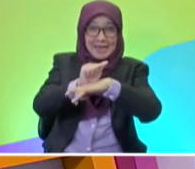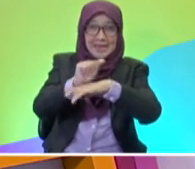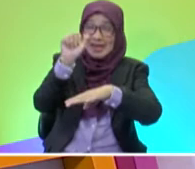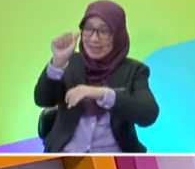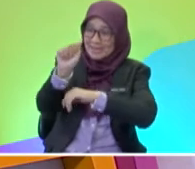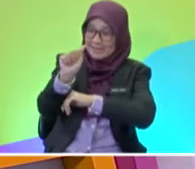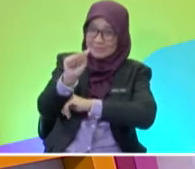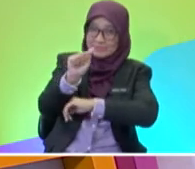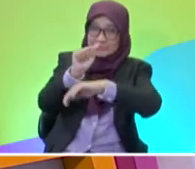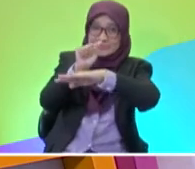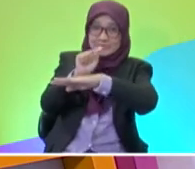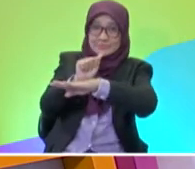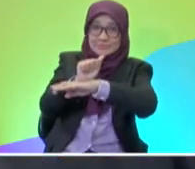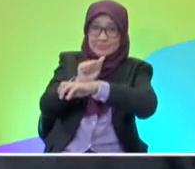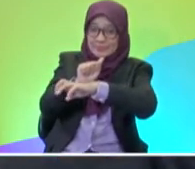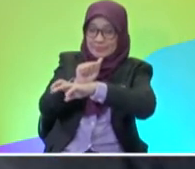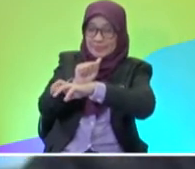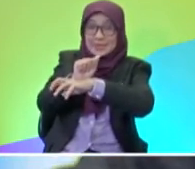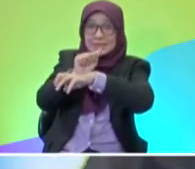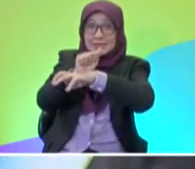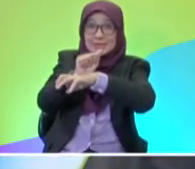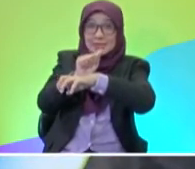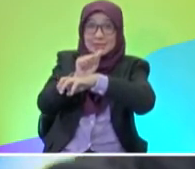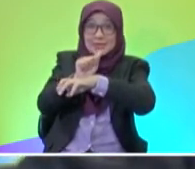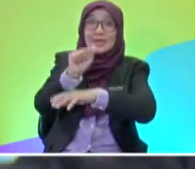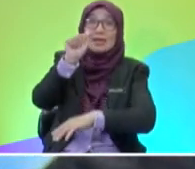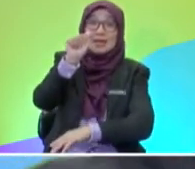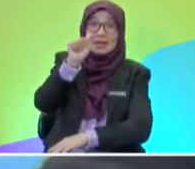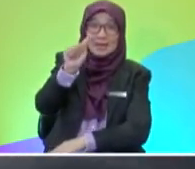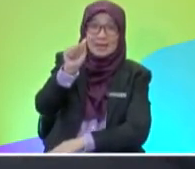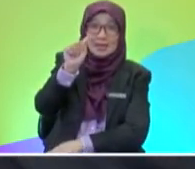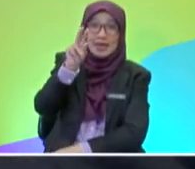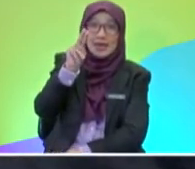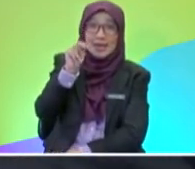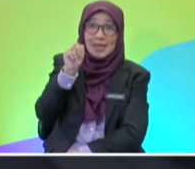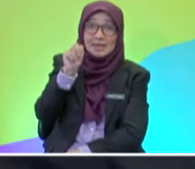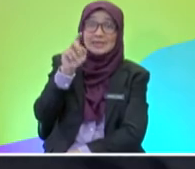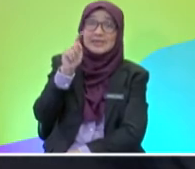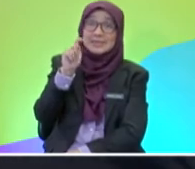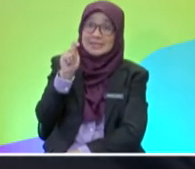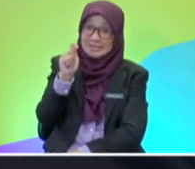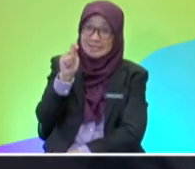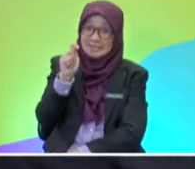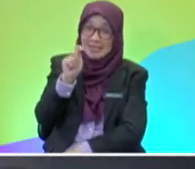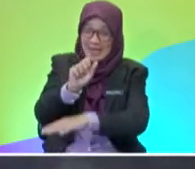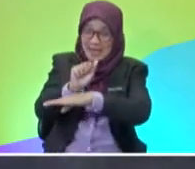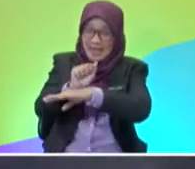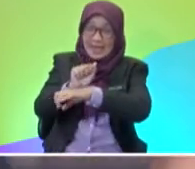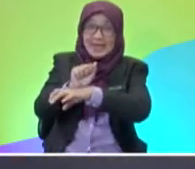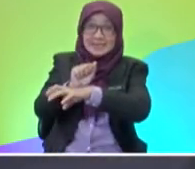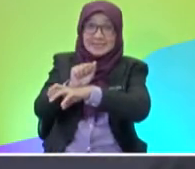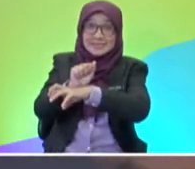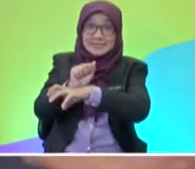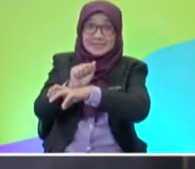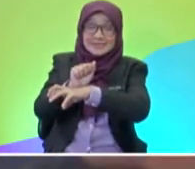ant. Ant. This is an ant. A-N-T. Ant. A-N-T. Ant. Ant. All right.